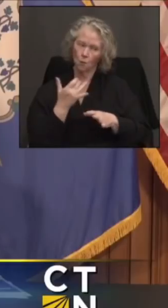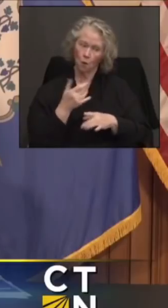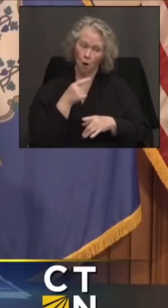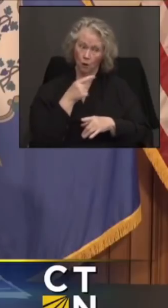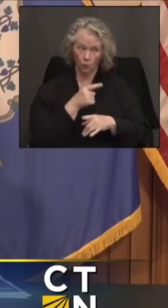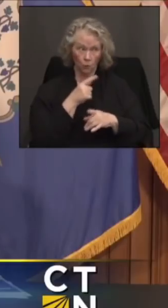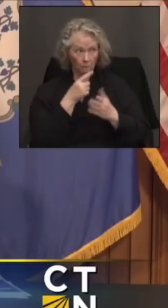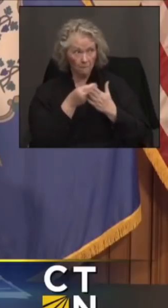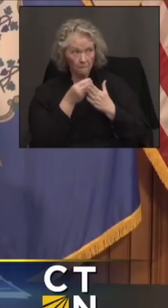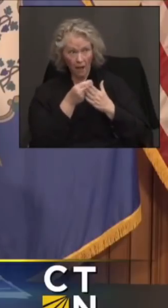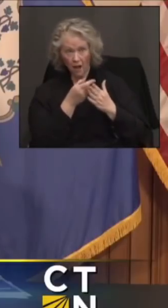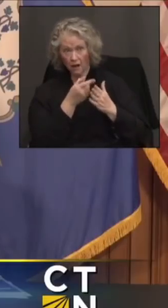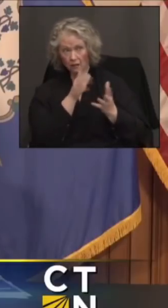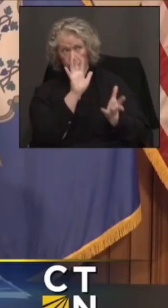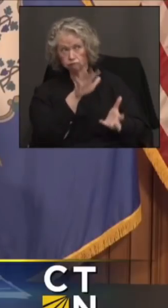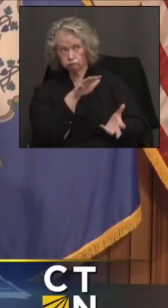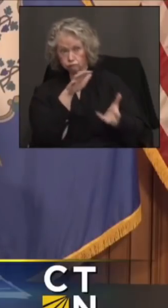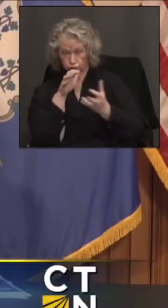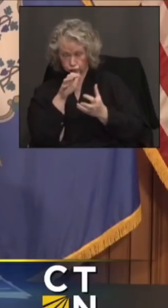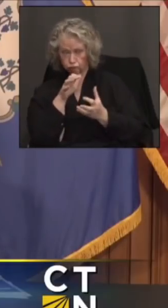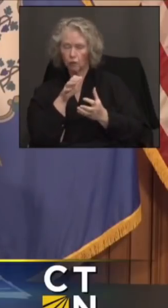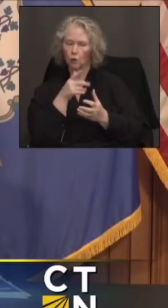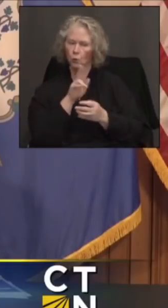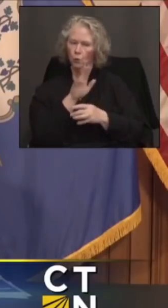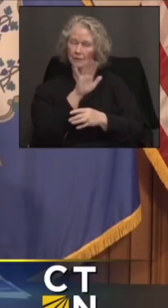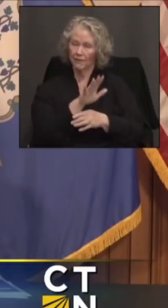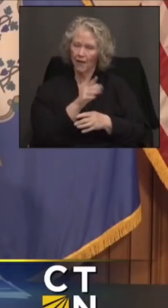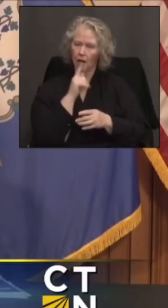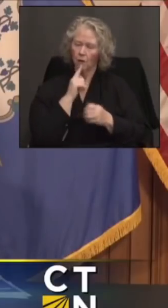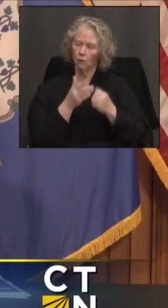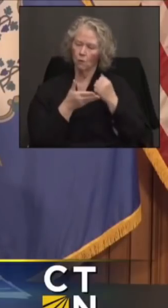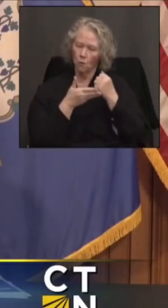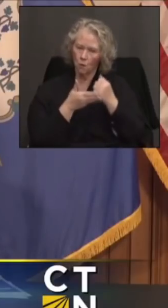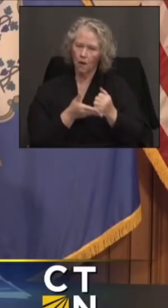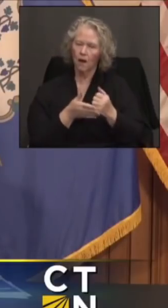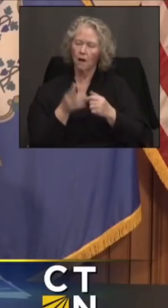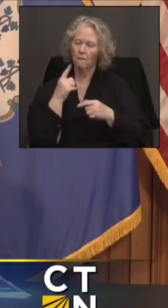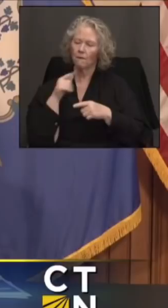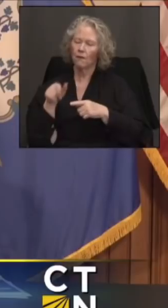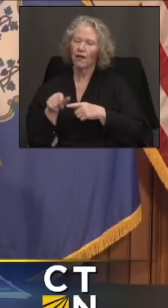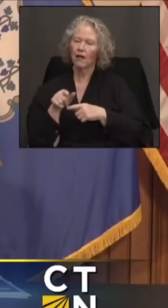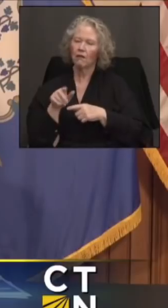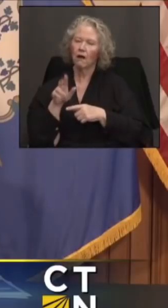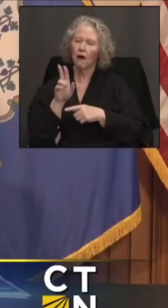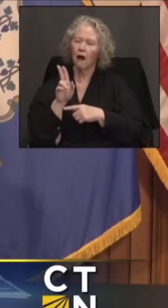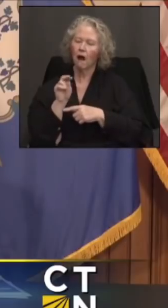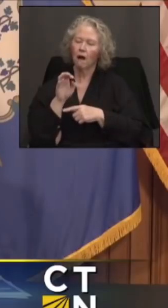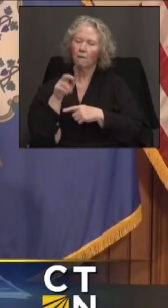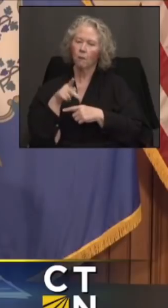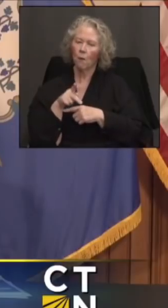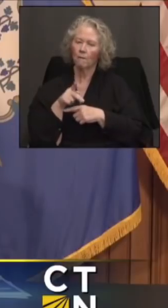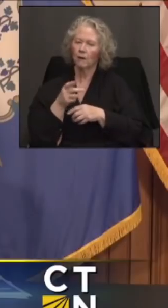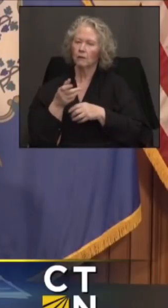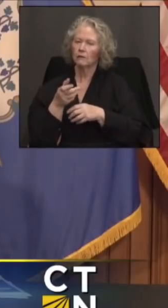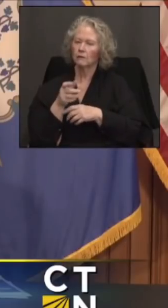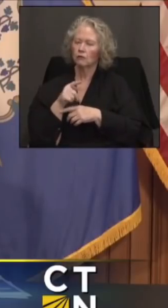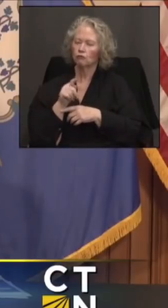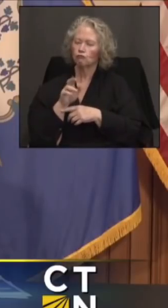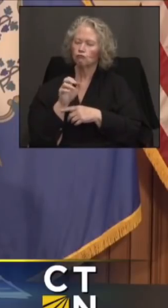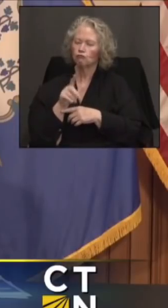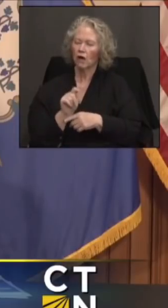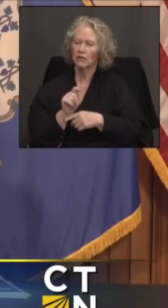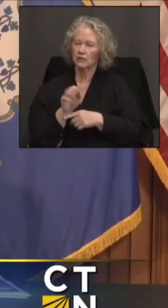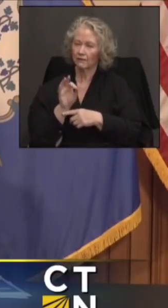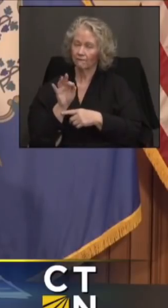American Rescue Plan money on replenishing the state's unemployment trust fund. The businesses are worried that if